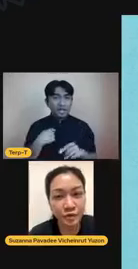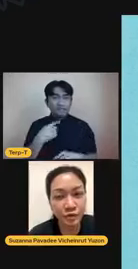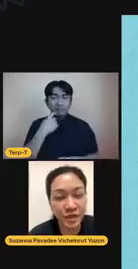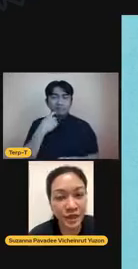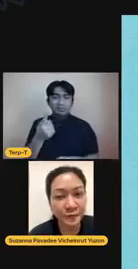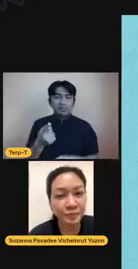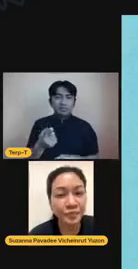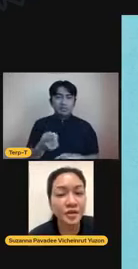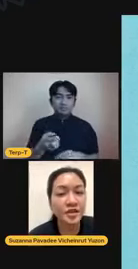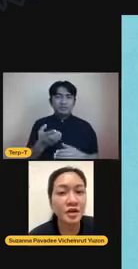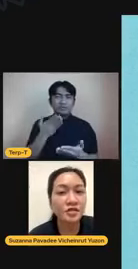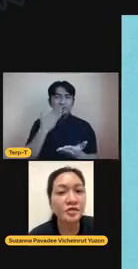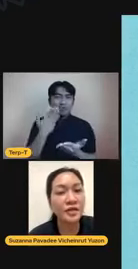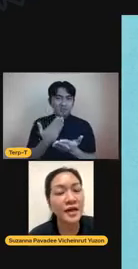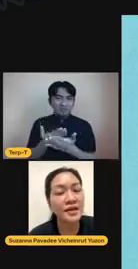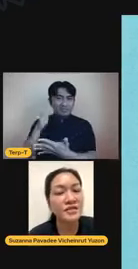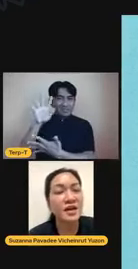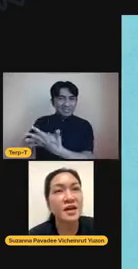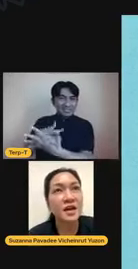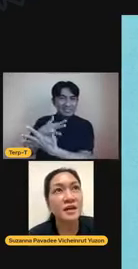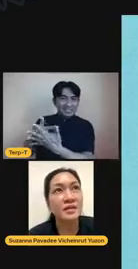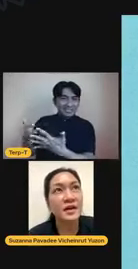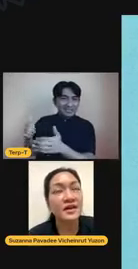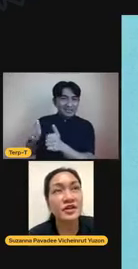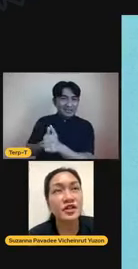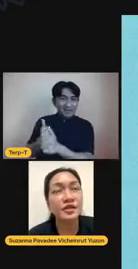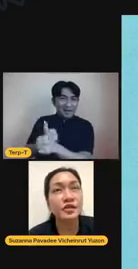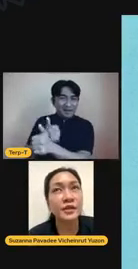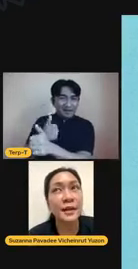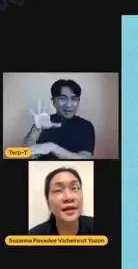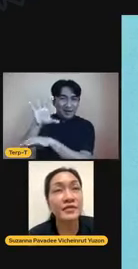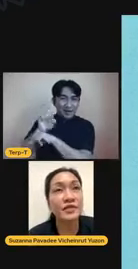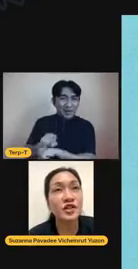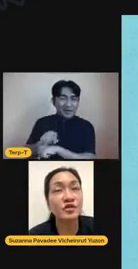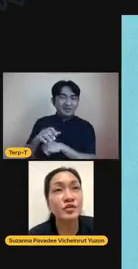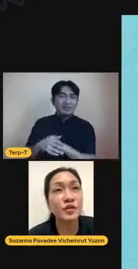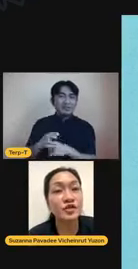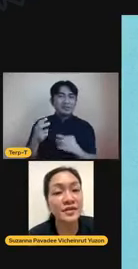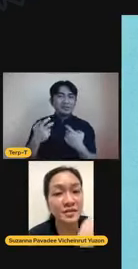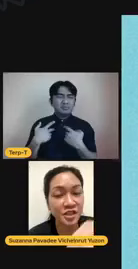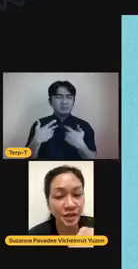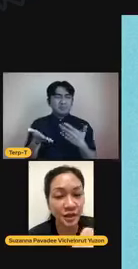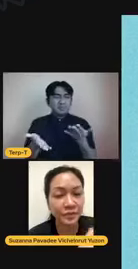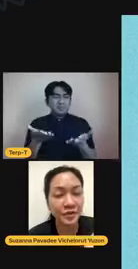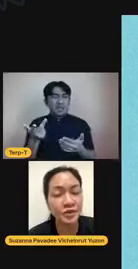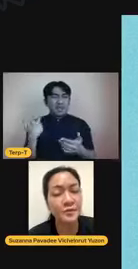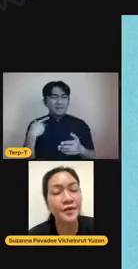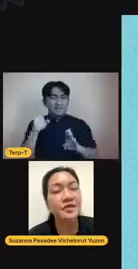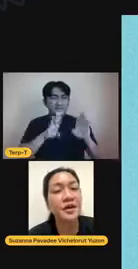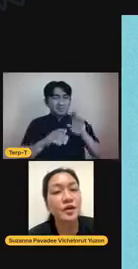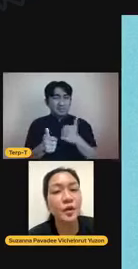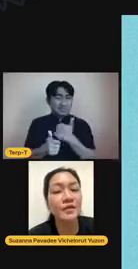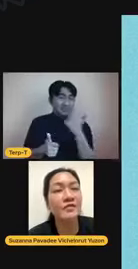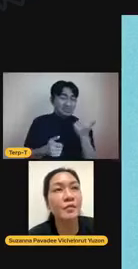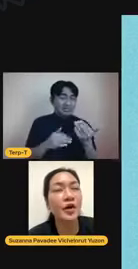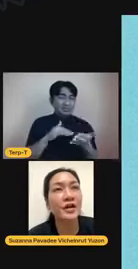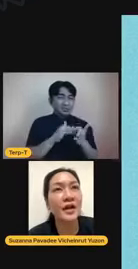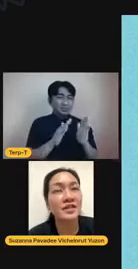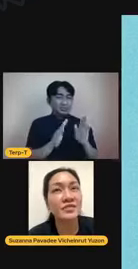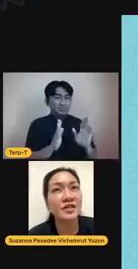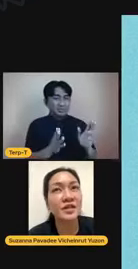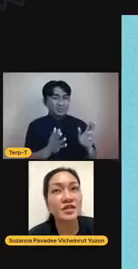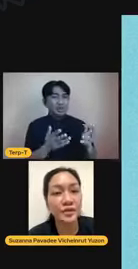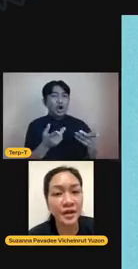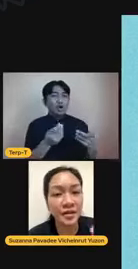she's good with routine. She also has a lot of our children might have issues with transitioning, which means going from